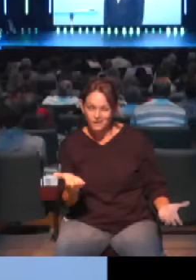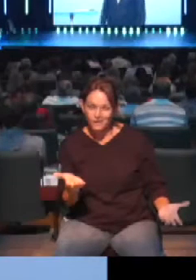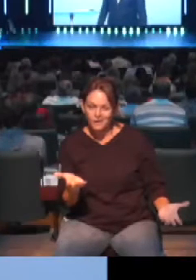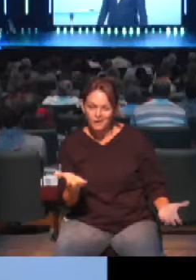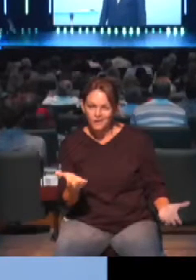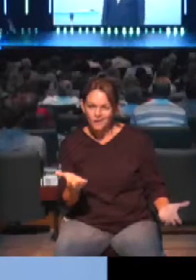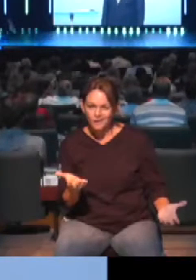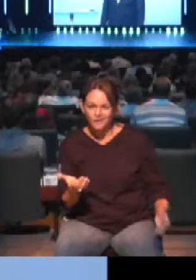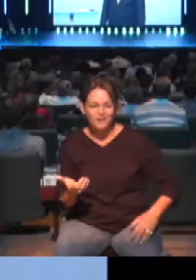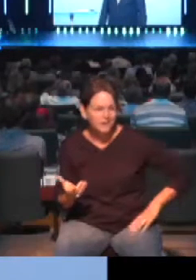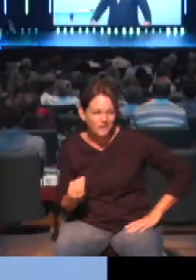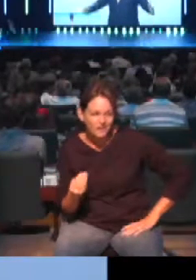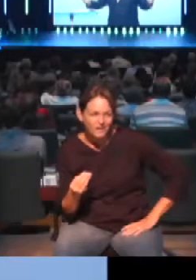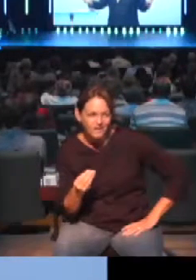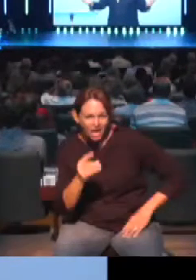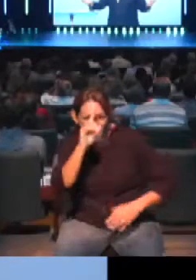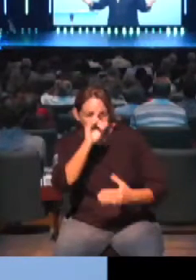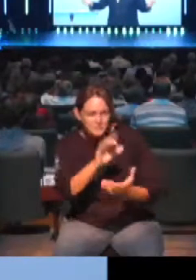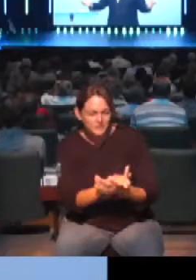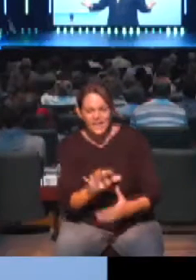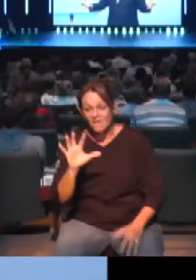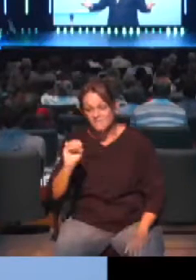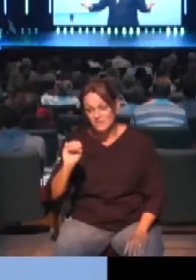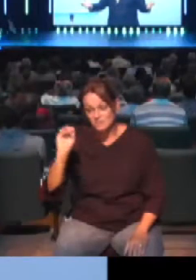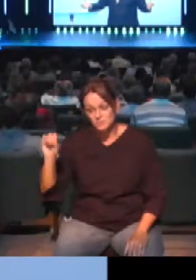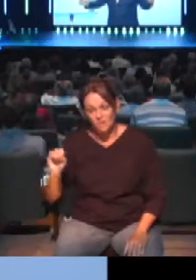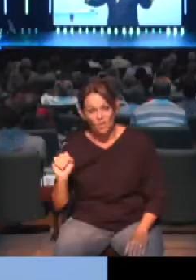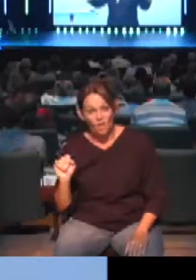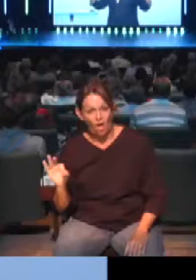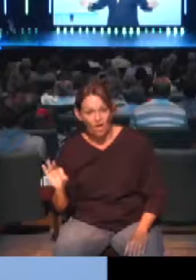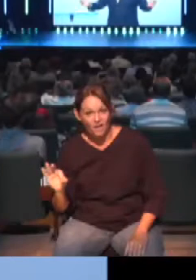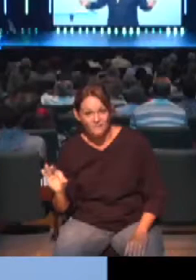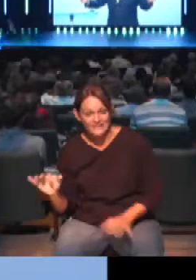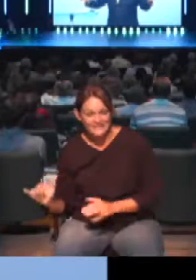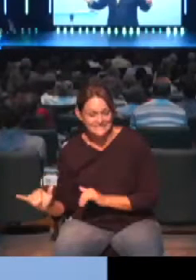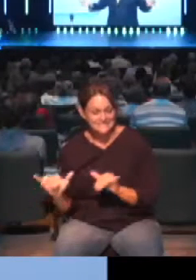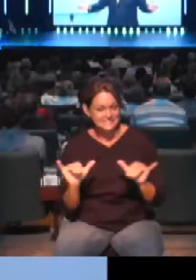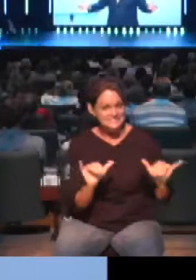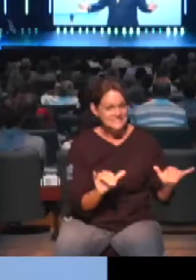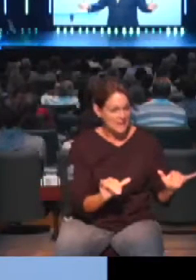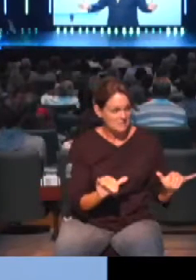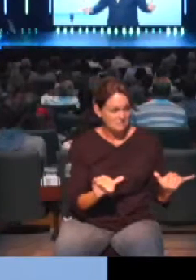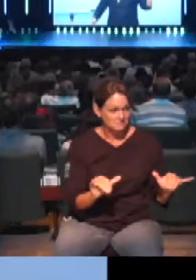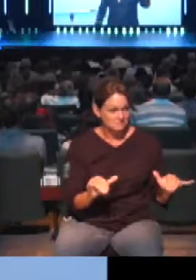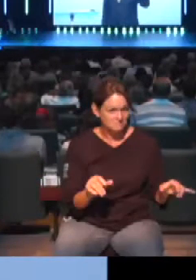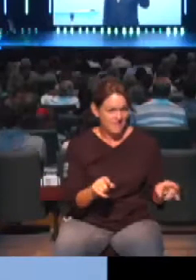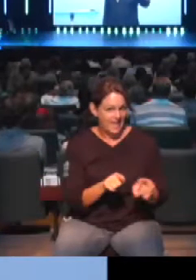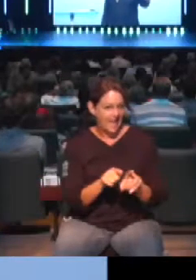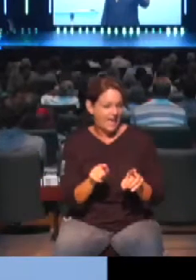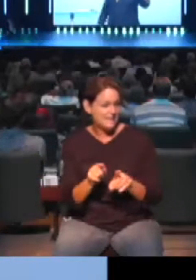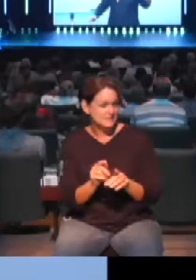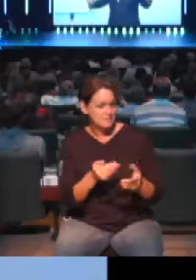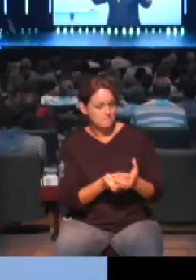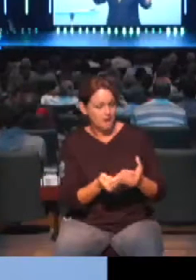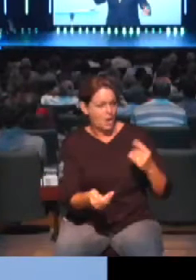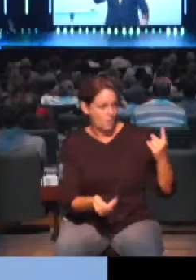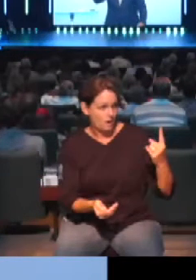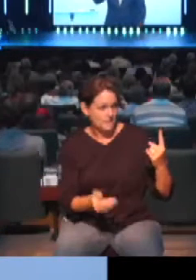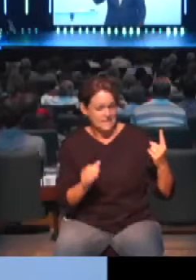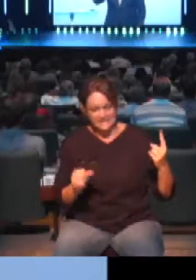She said, Robert, if it's 50% off, it's the same thing as buy